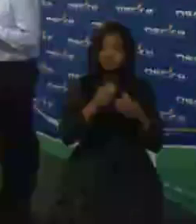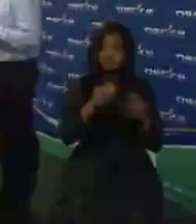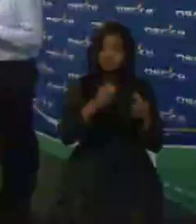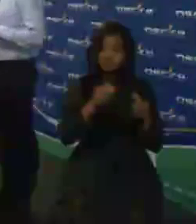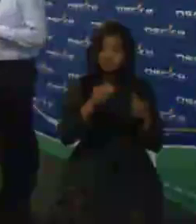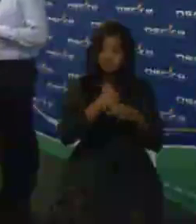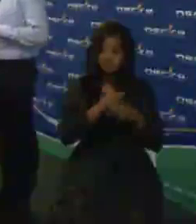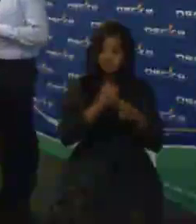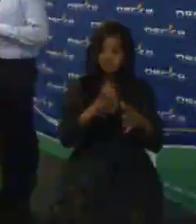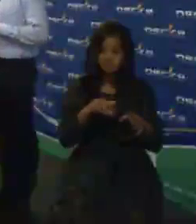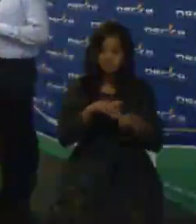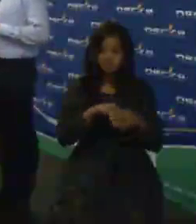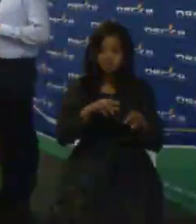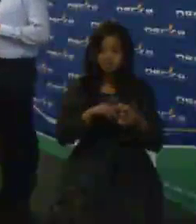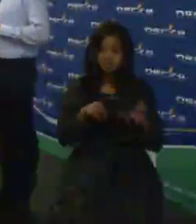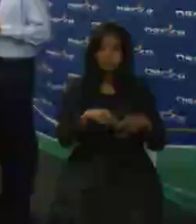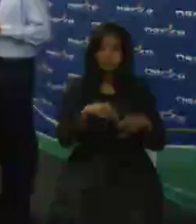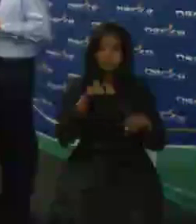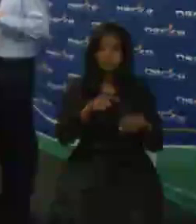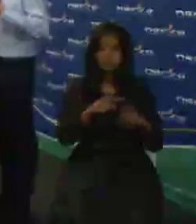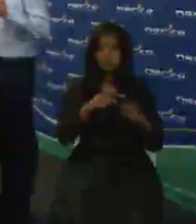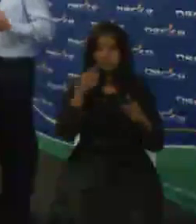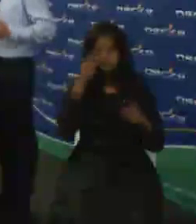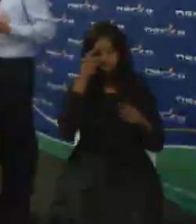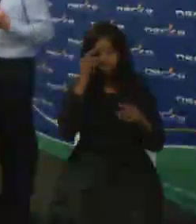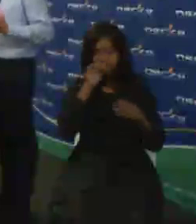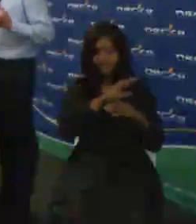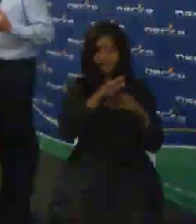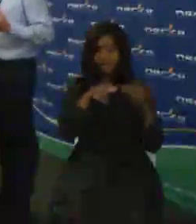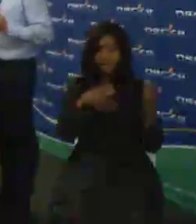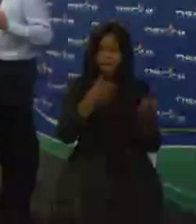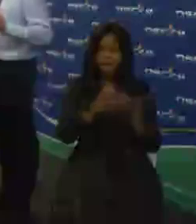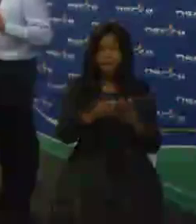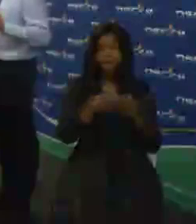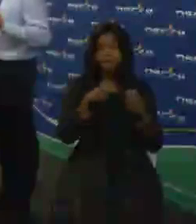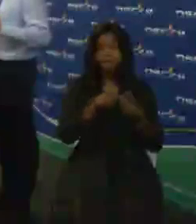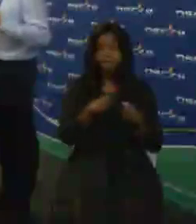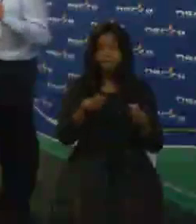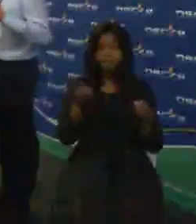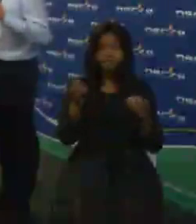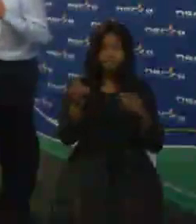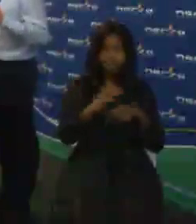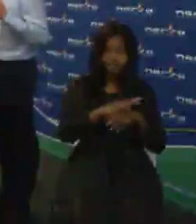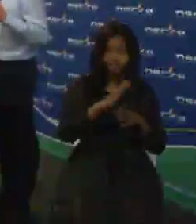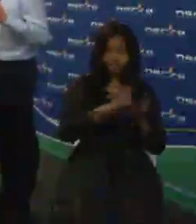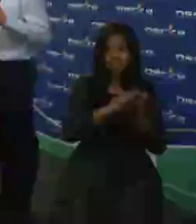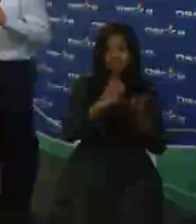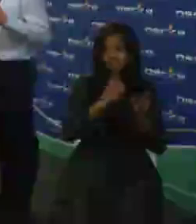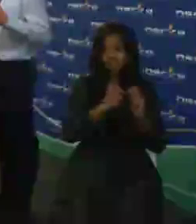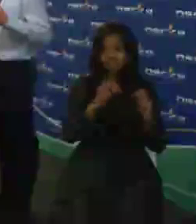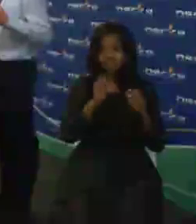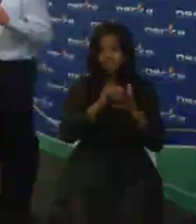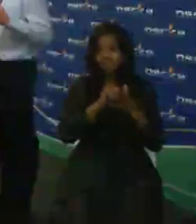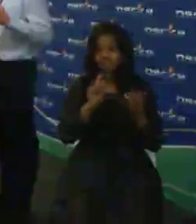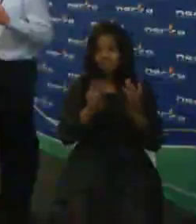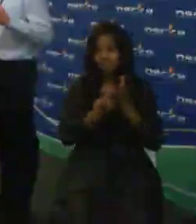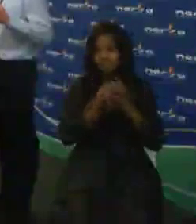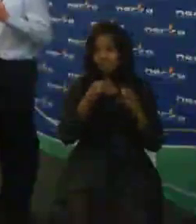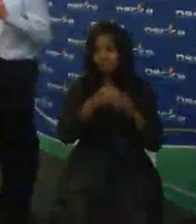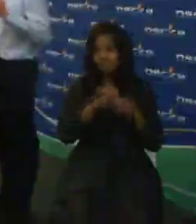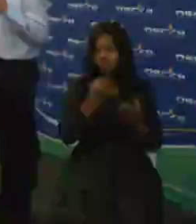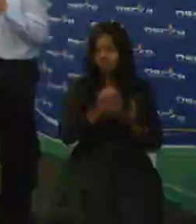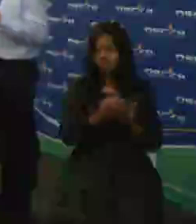in this room to consider the overall general equilibrium effects of the changes that is happening in the economy.